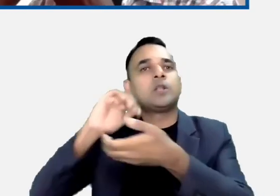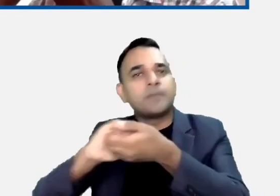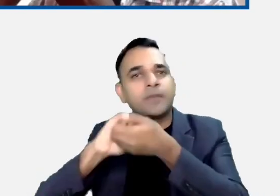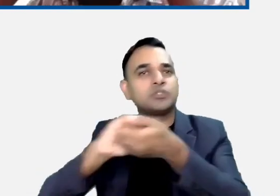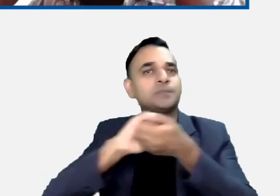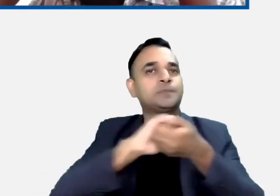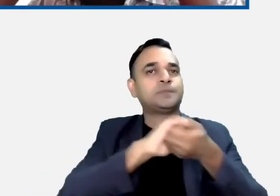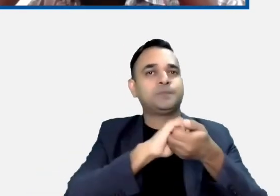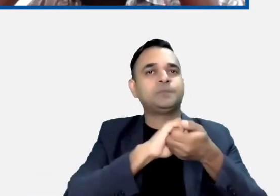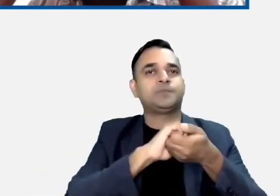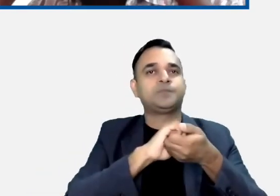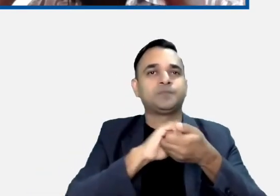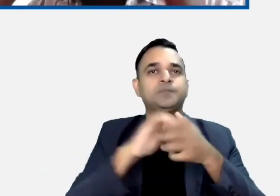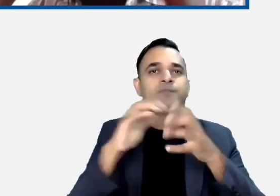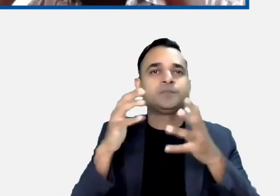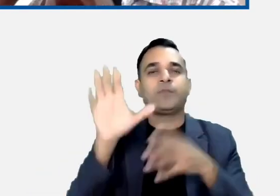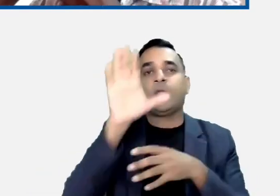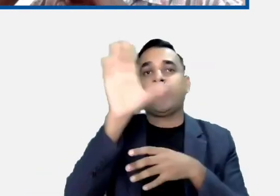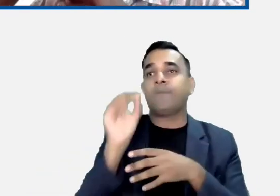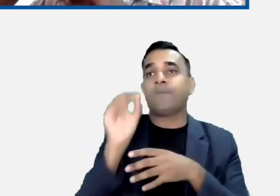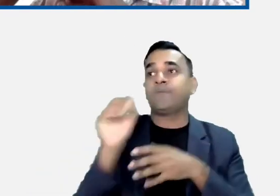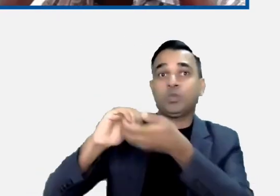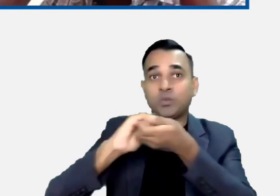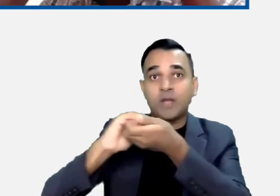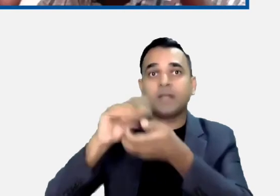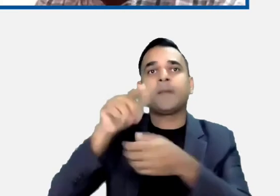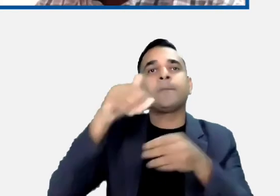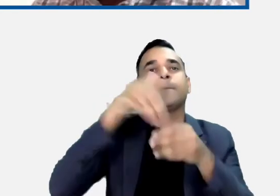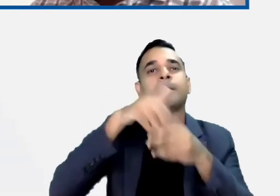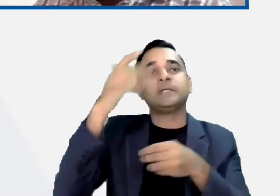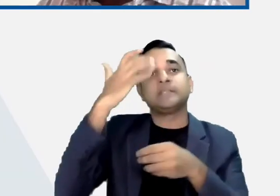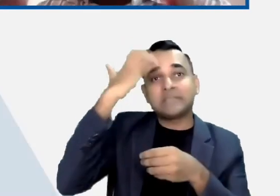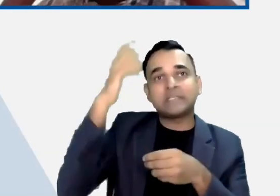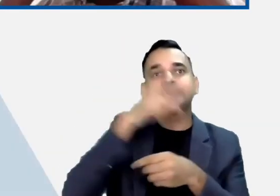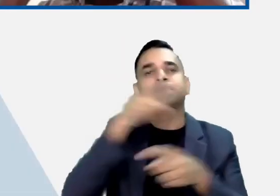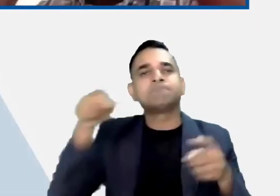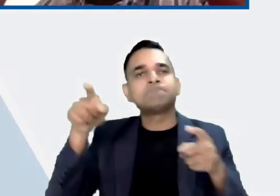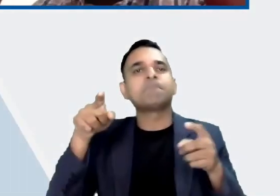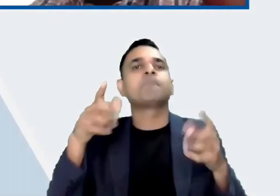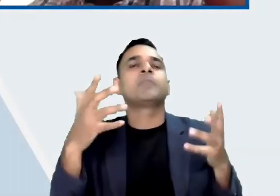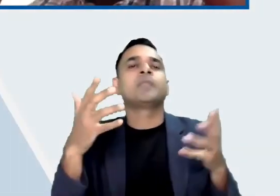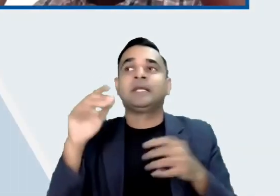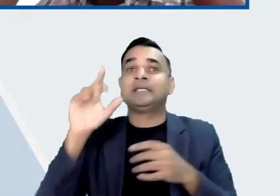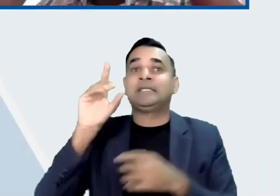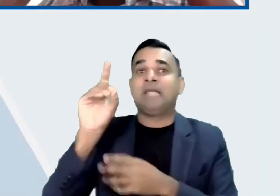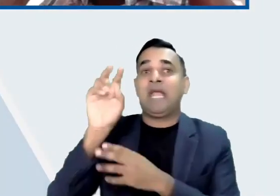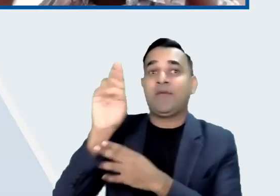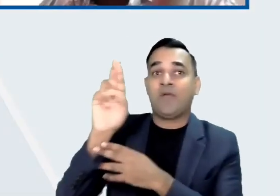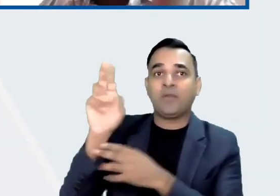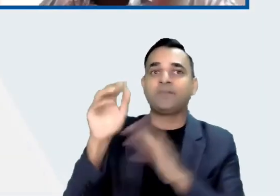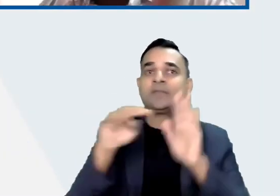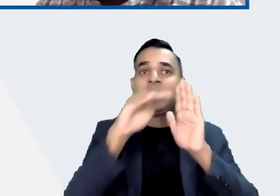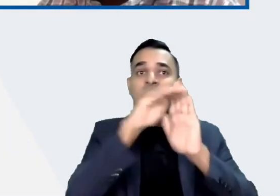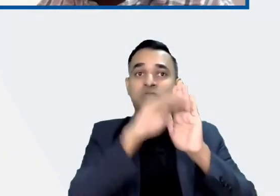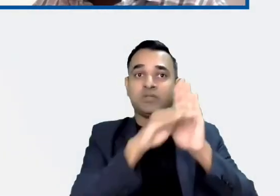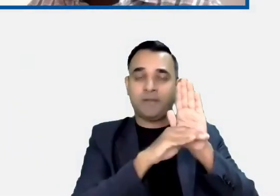agenda in our continent. I have to also say, extend through you,